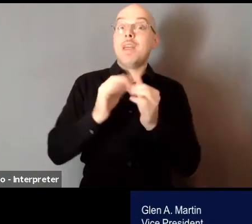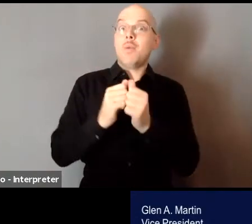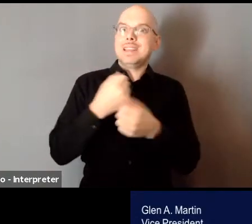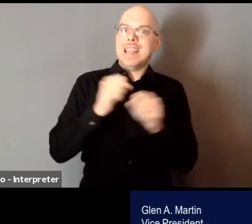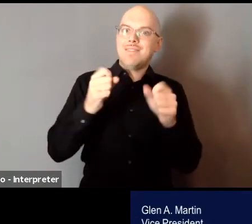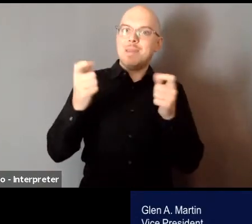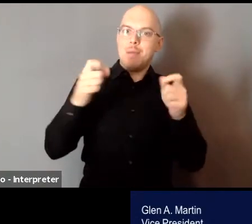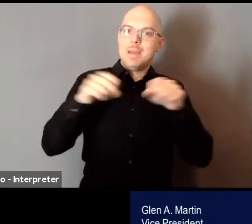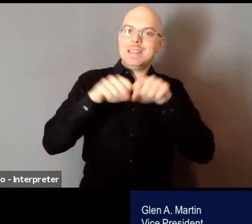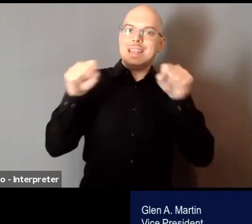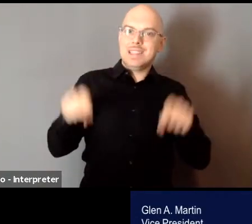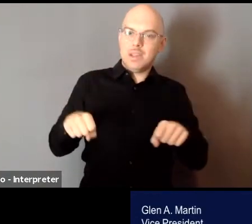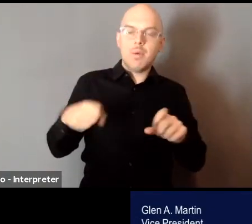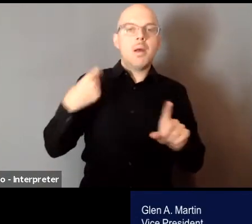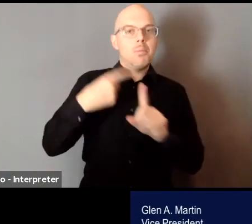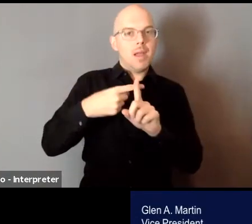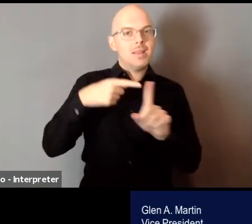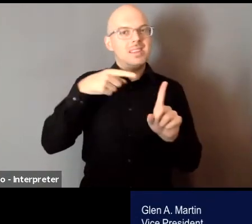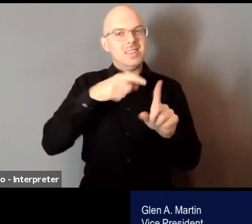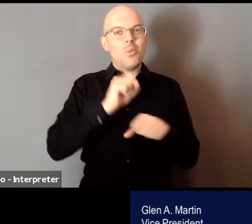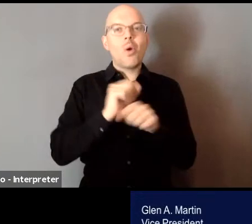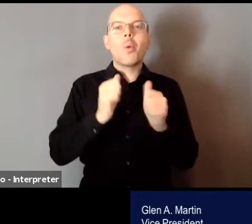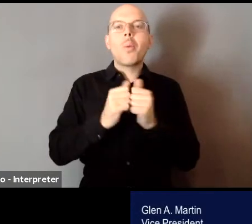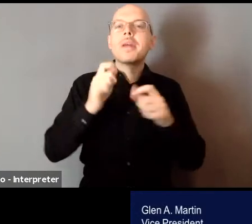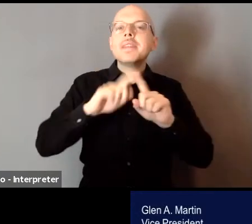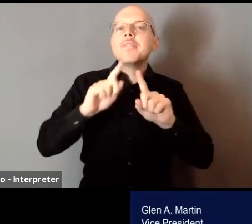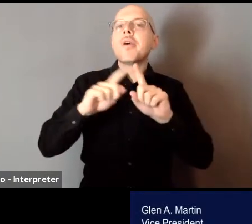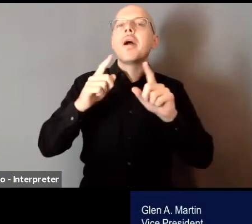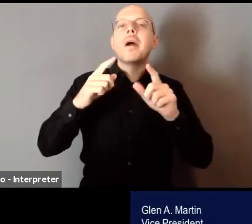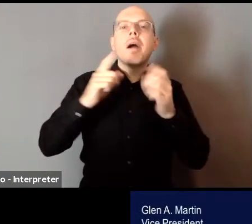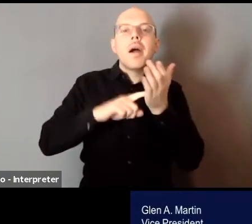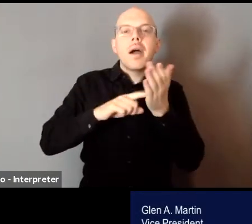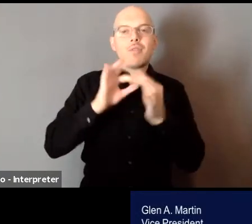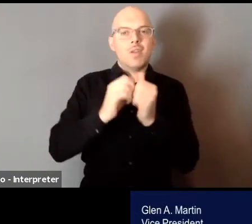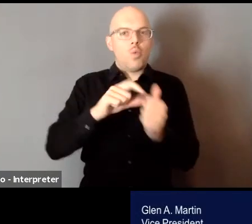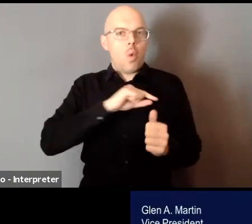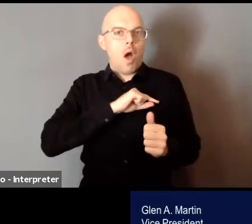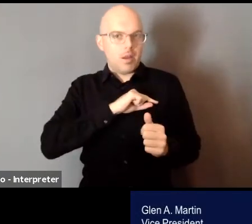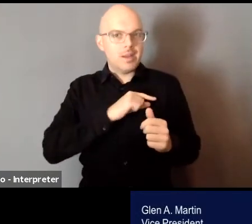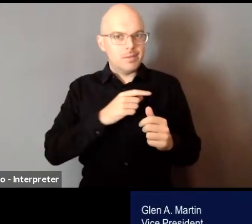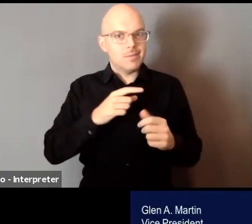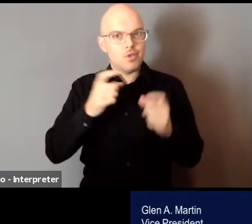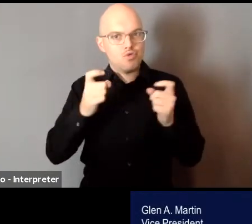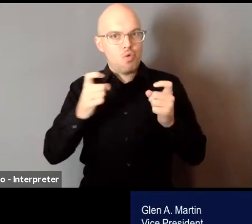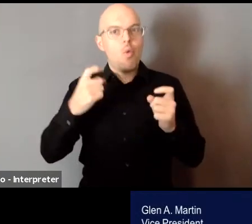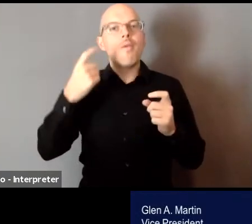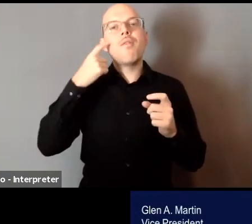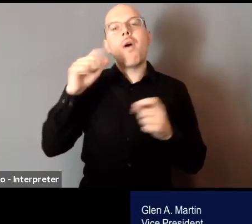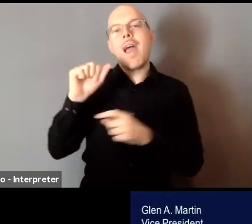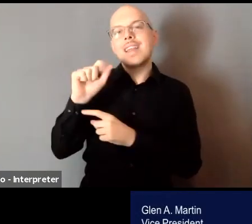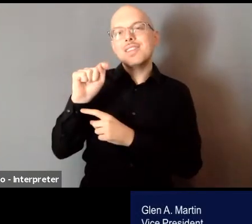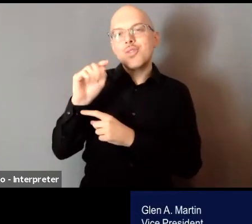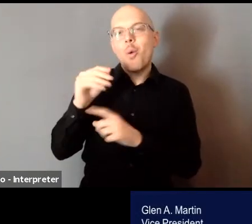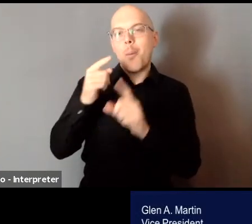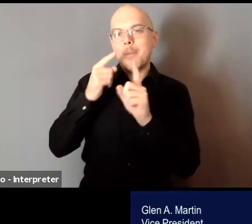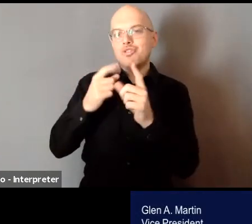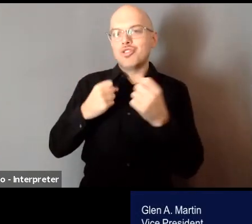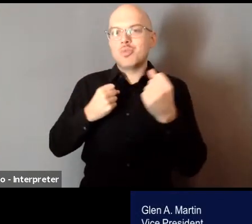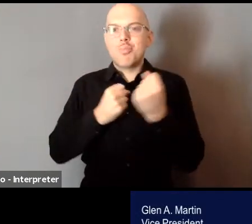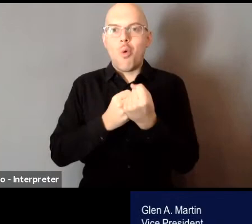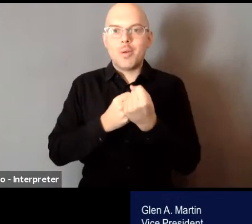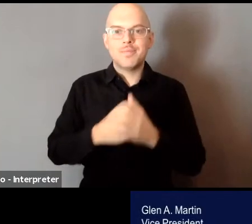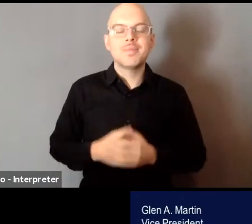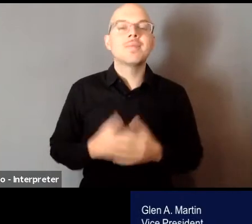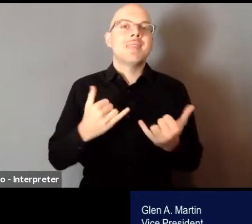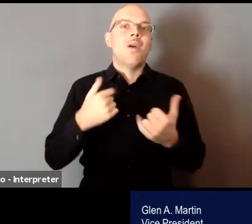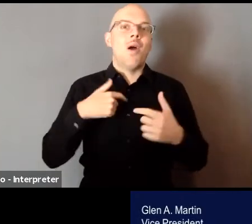safety management system, and quality control of all of ATO's direct mission support and technical training. At this time, I would like to